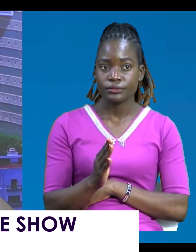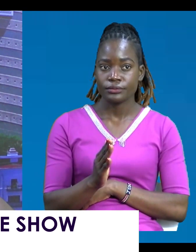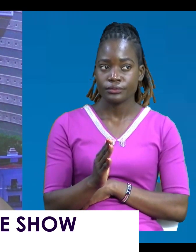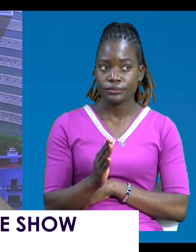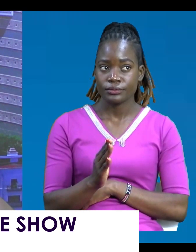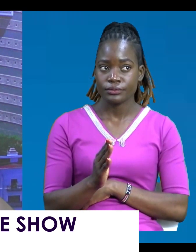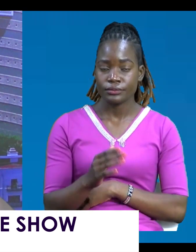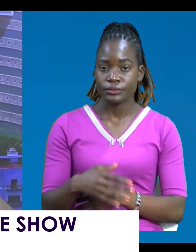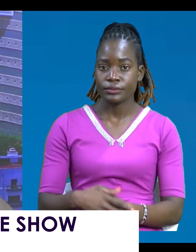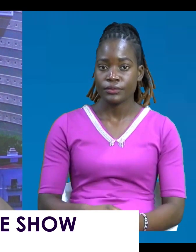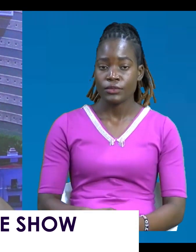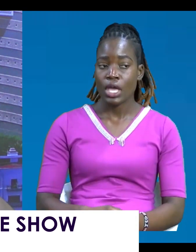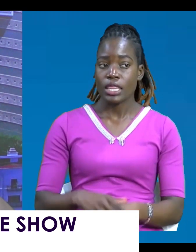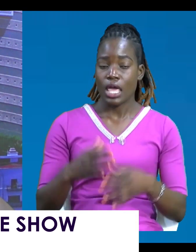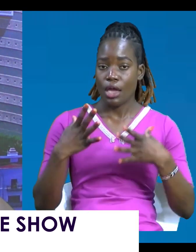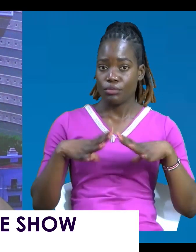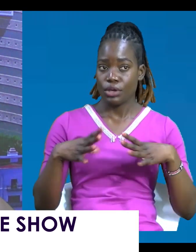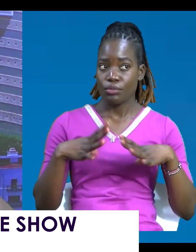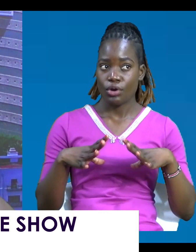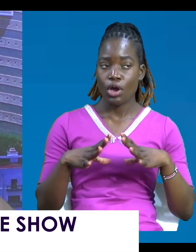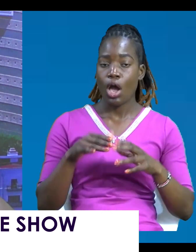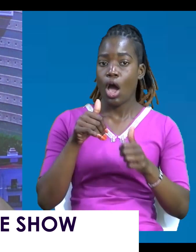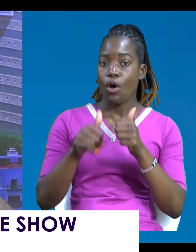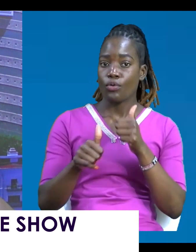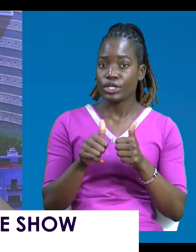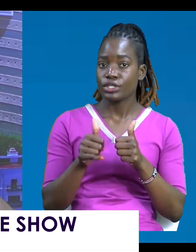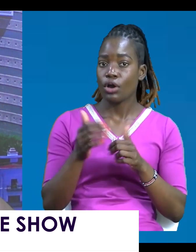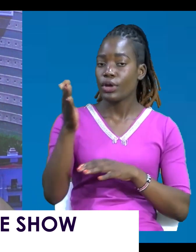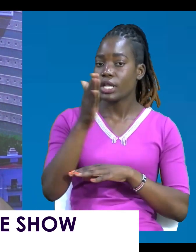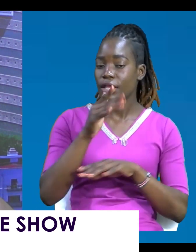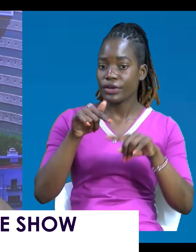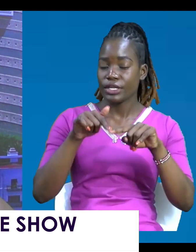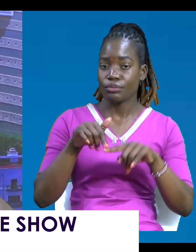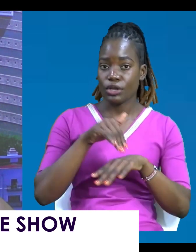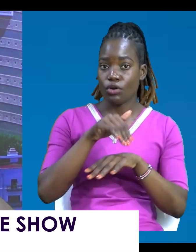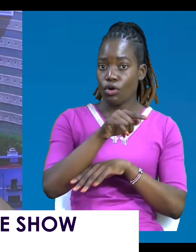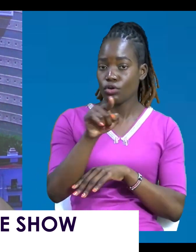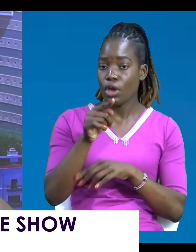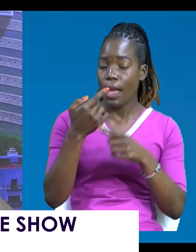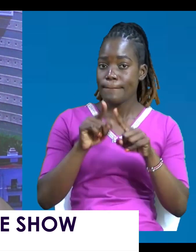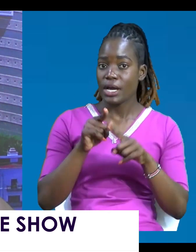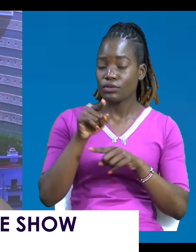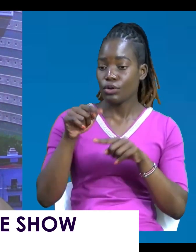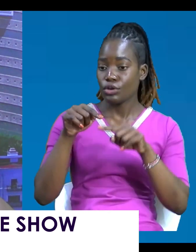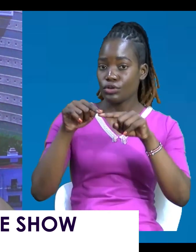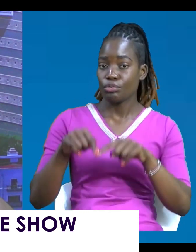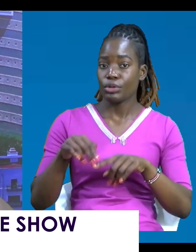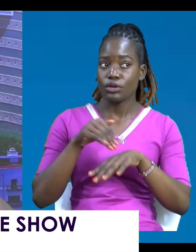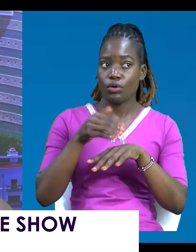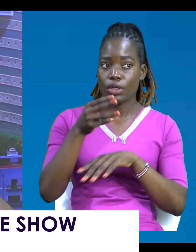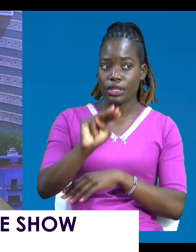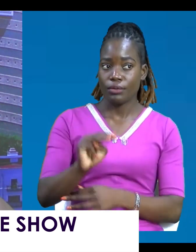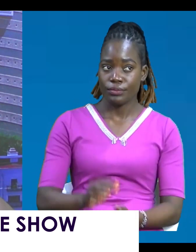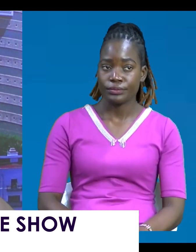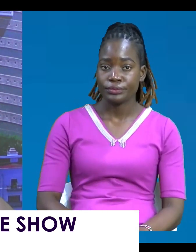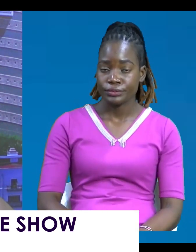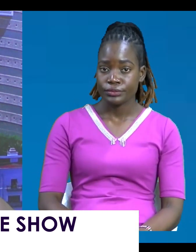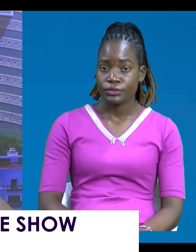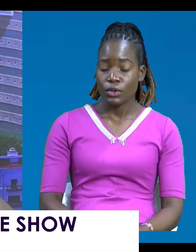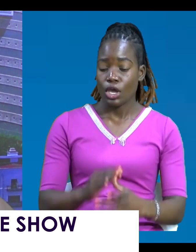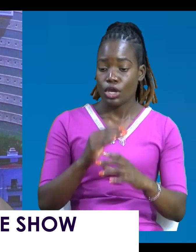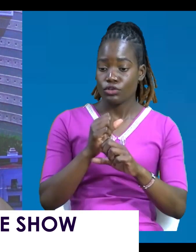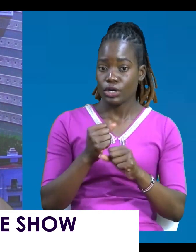me rephrase that. There are people that will never depend on you, but you depend on them. Trust you